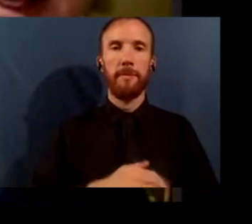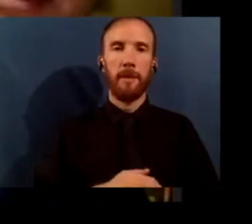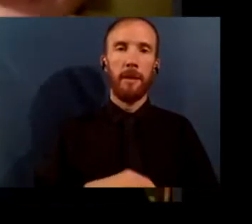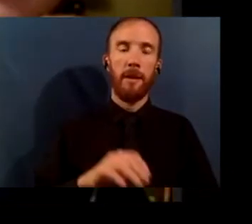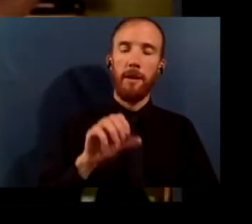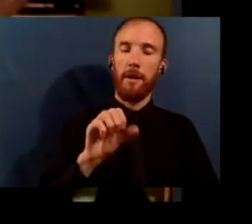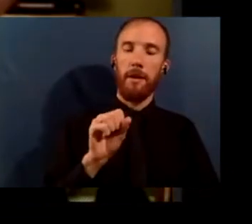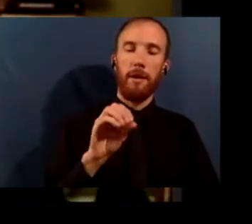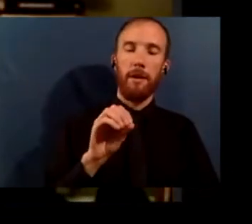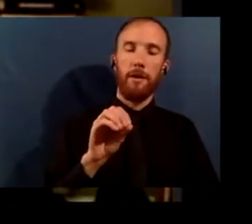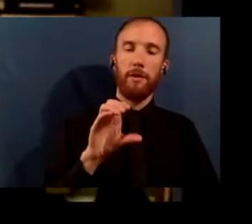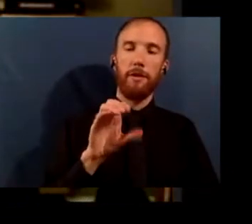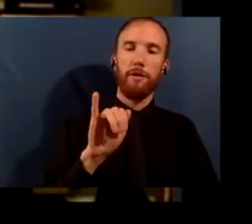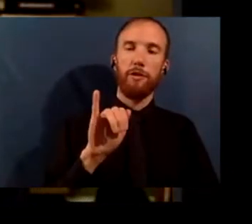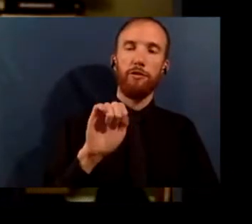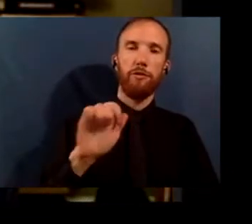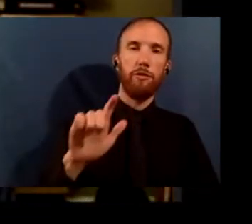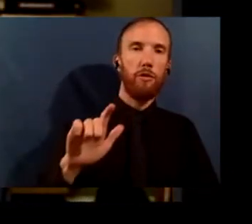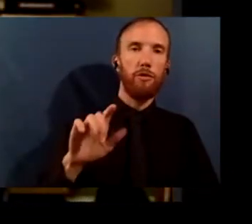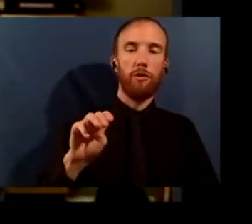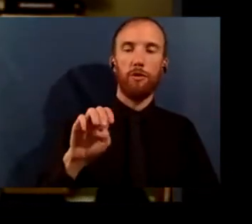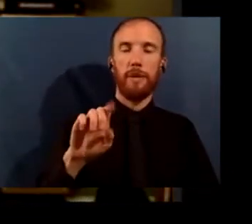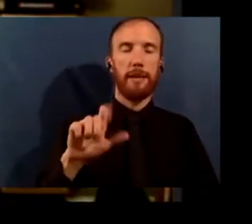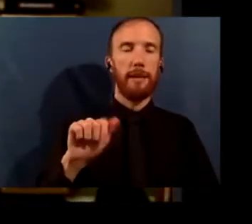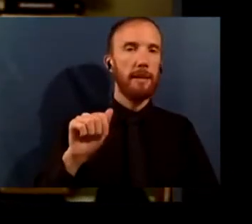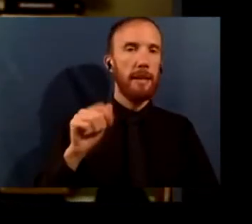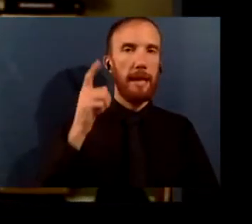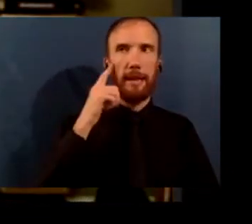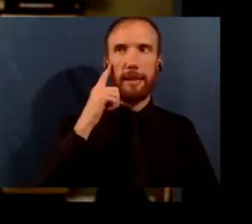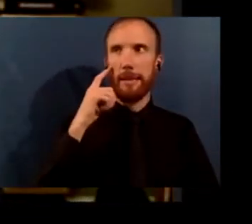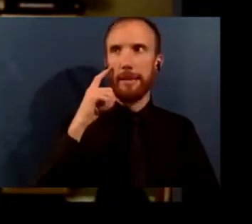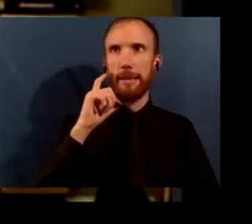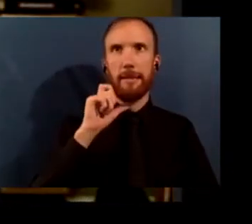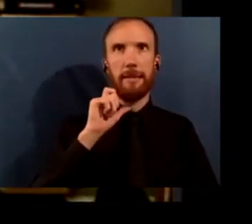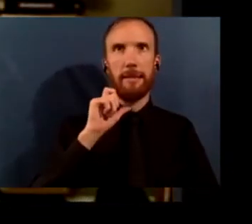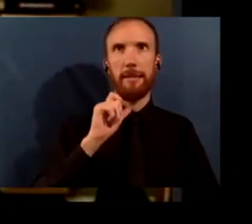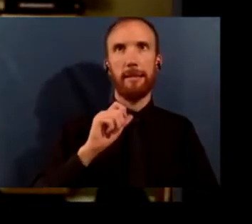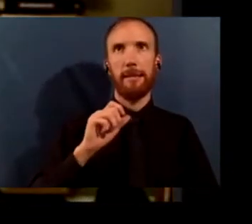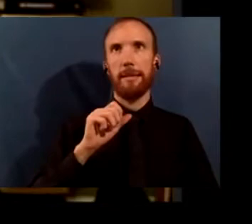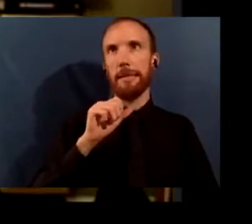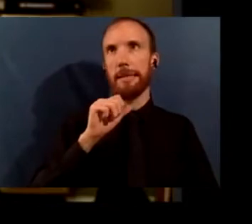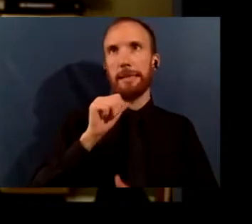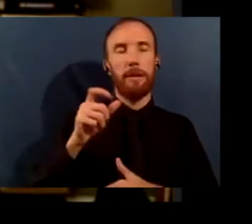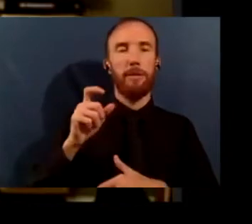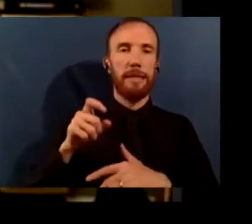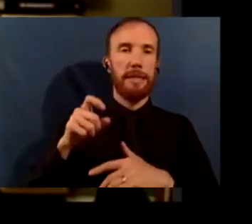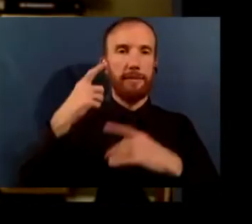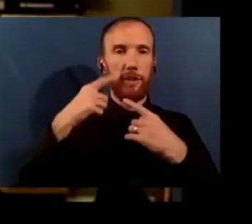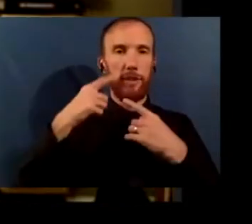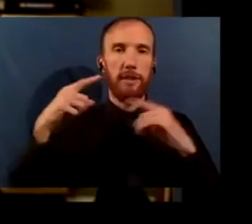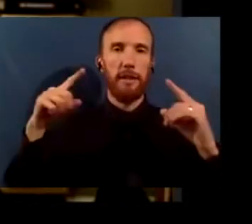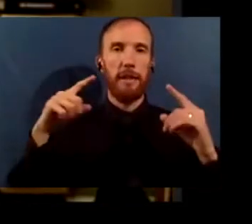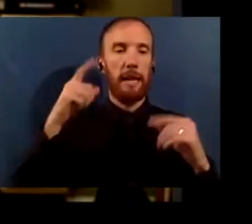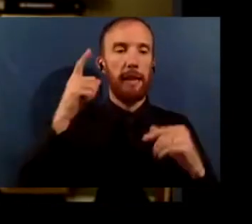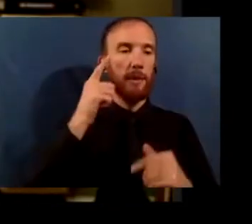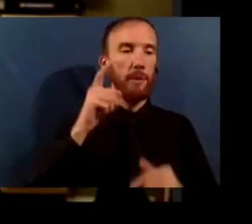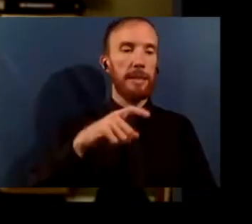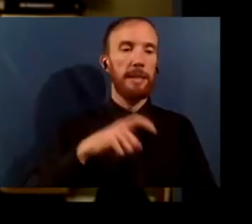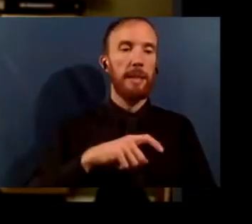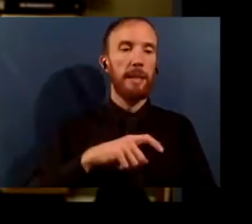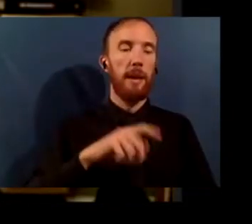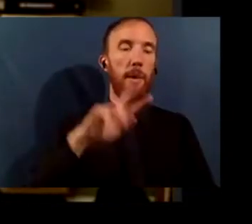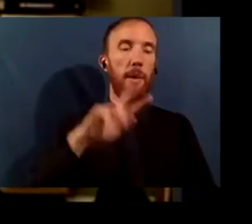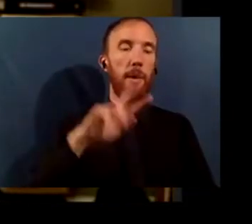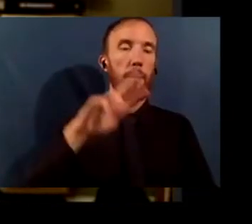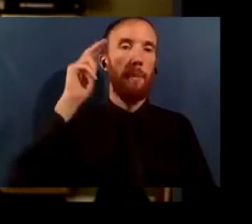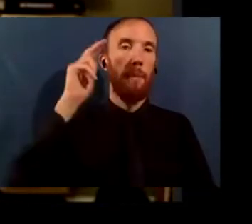is how it happens, because it's through political trust. And this is what I wanted to say, is that the pandemic